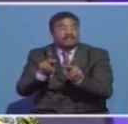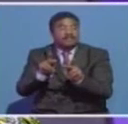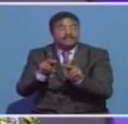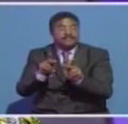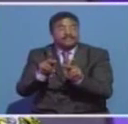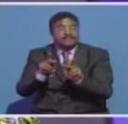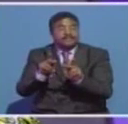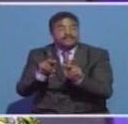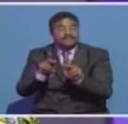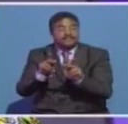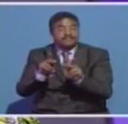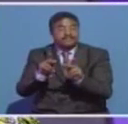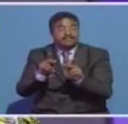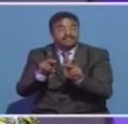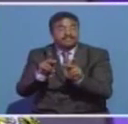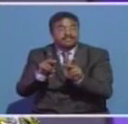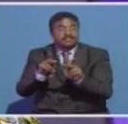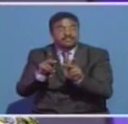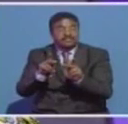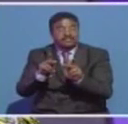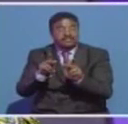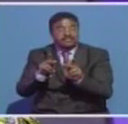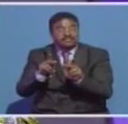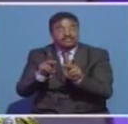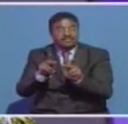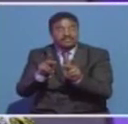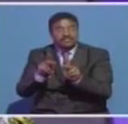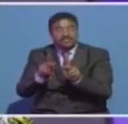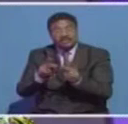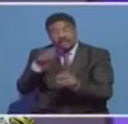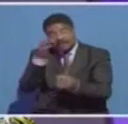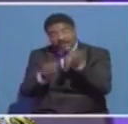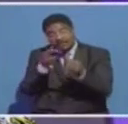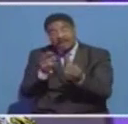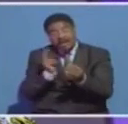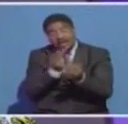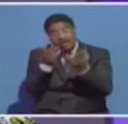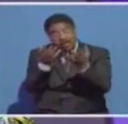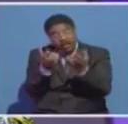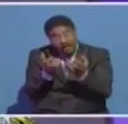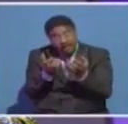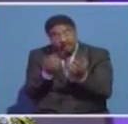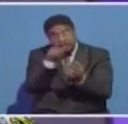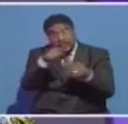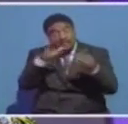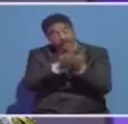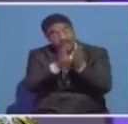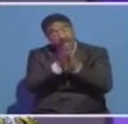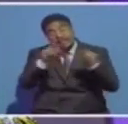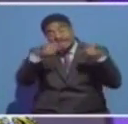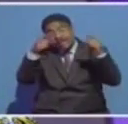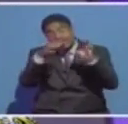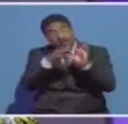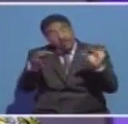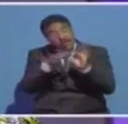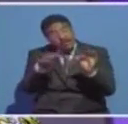ponds and setting up the ponds. But if we want this to be a success story in this country, we